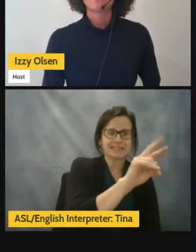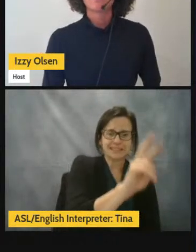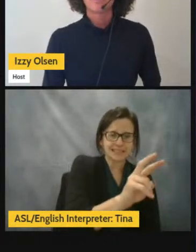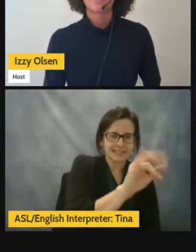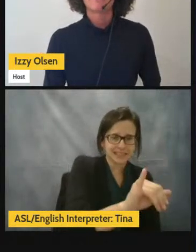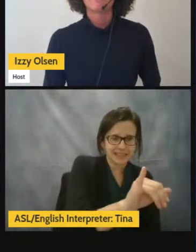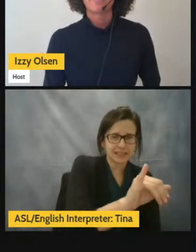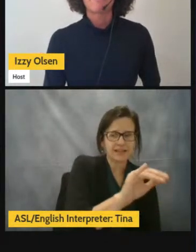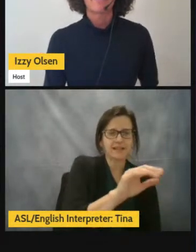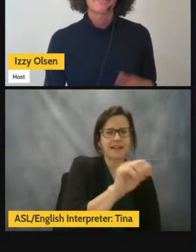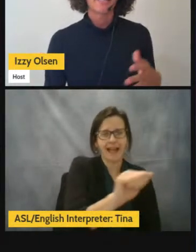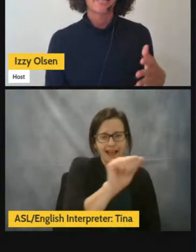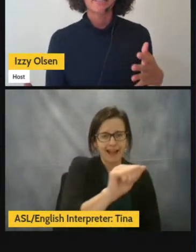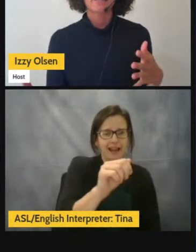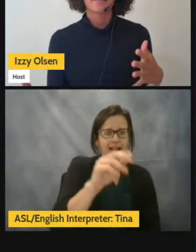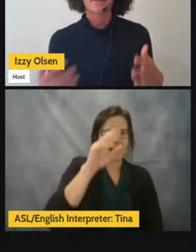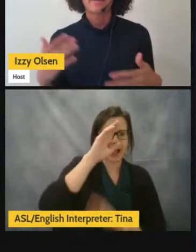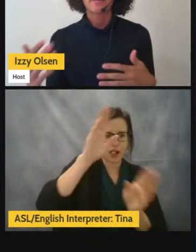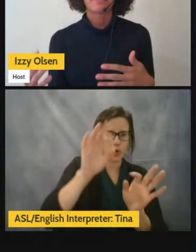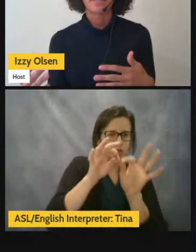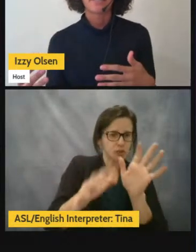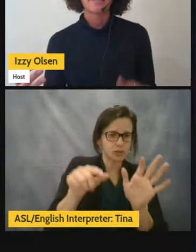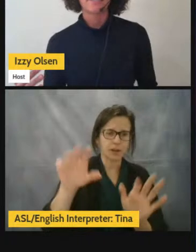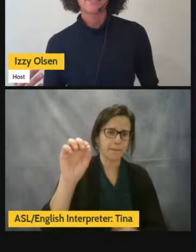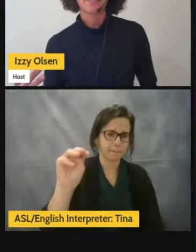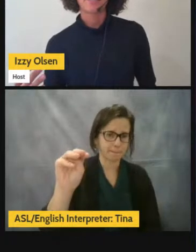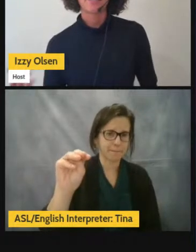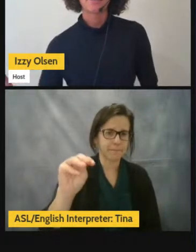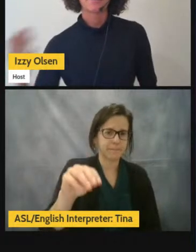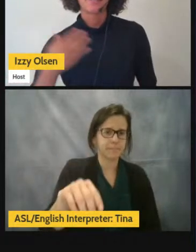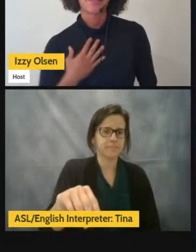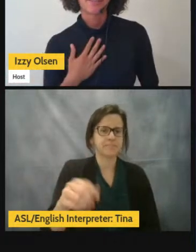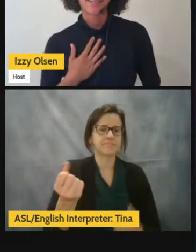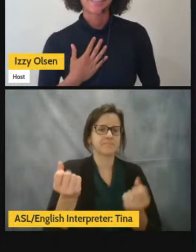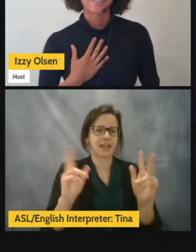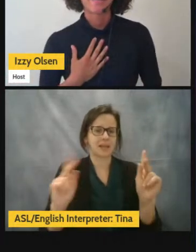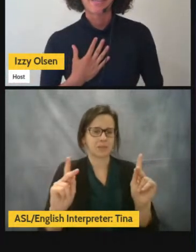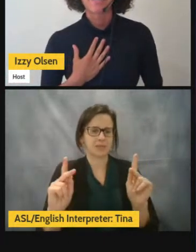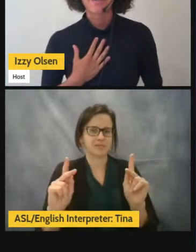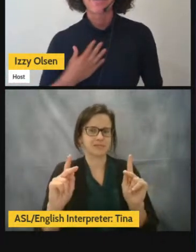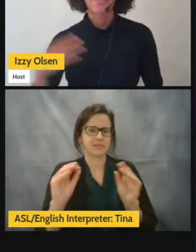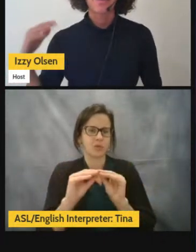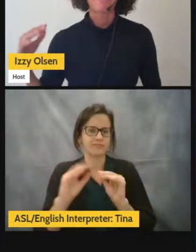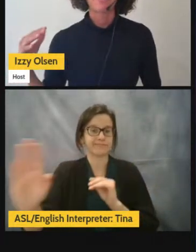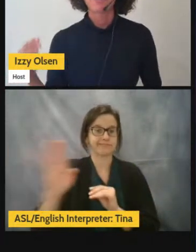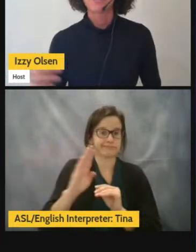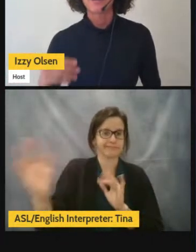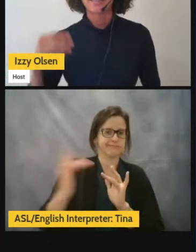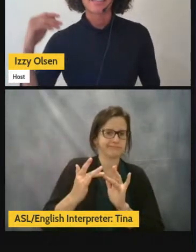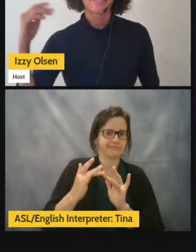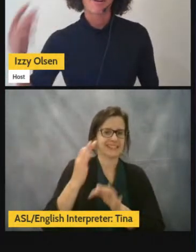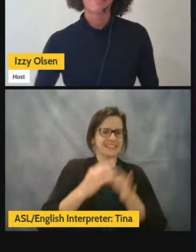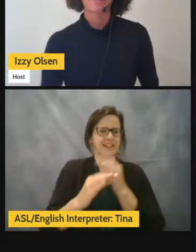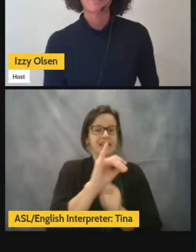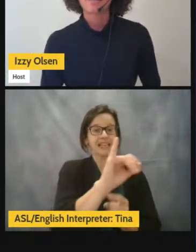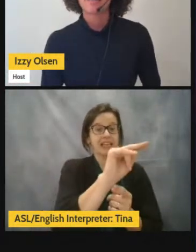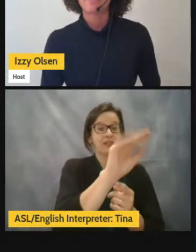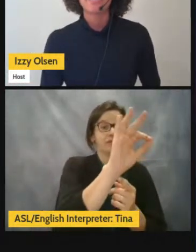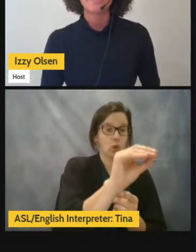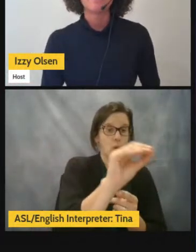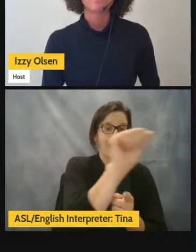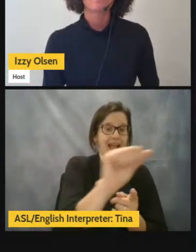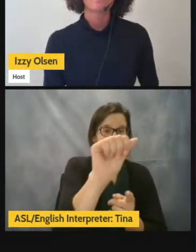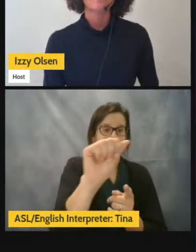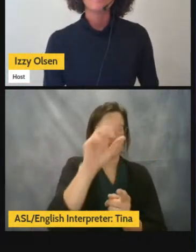@hellointerpreters.com. I find that a lot of people find it easier to reach out directly to me rather than the info, so I'd like to offer it